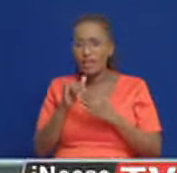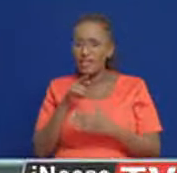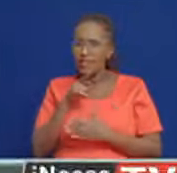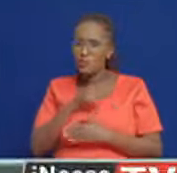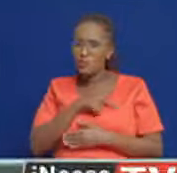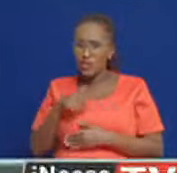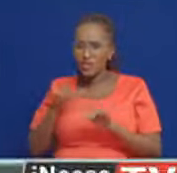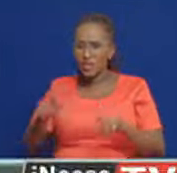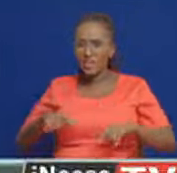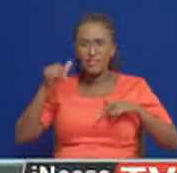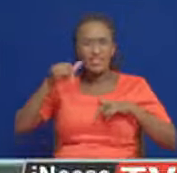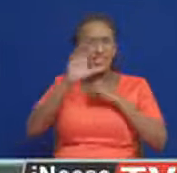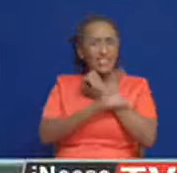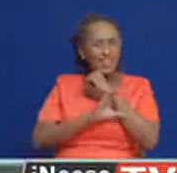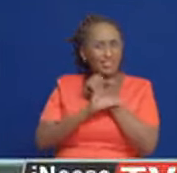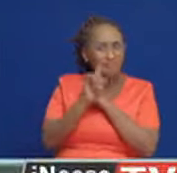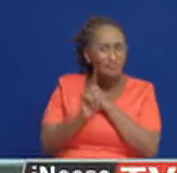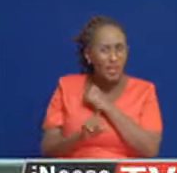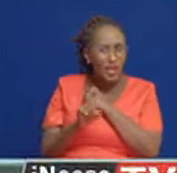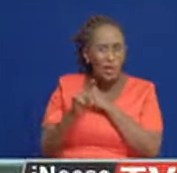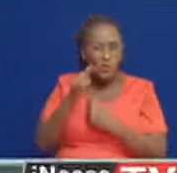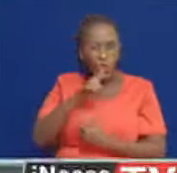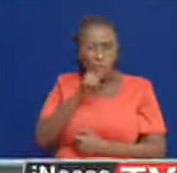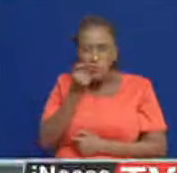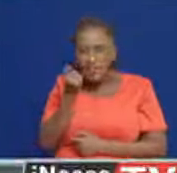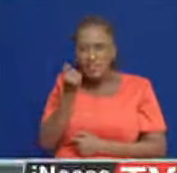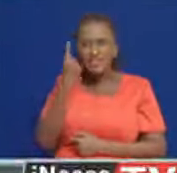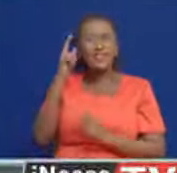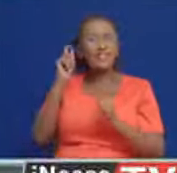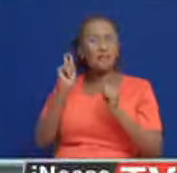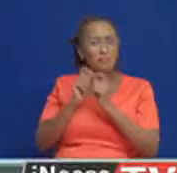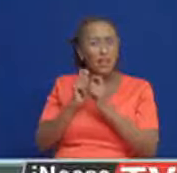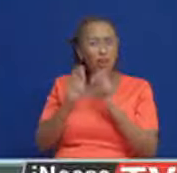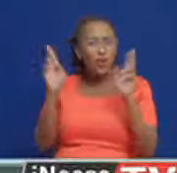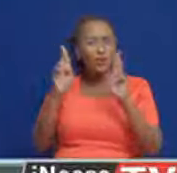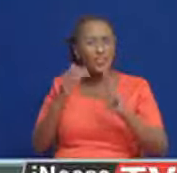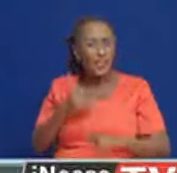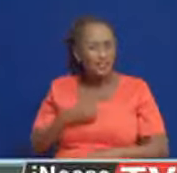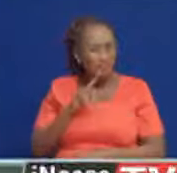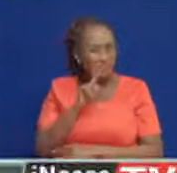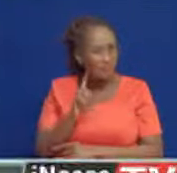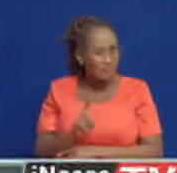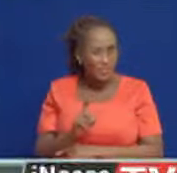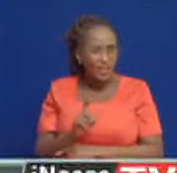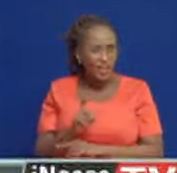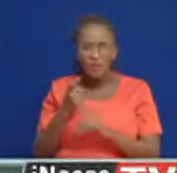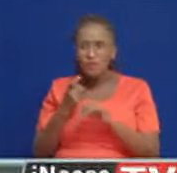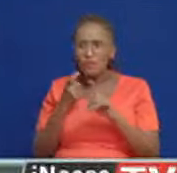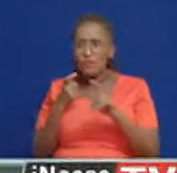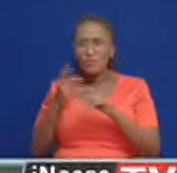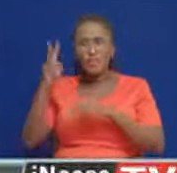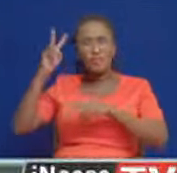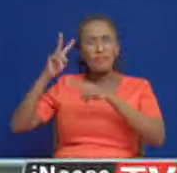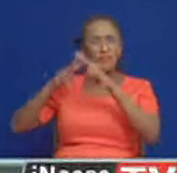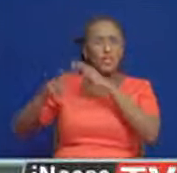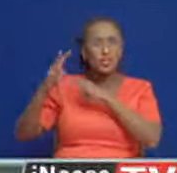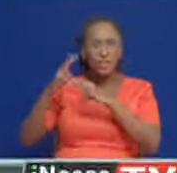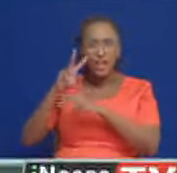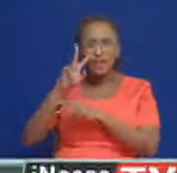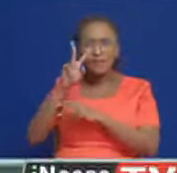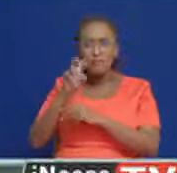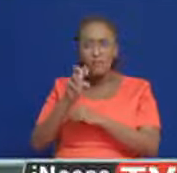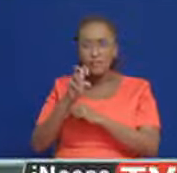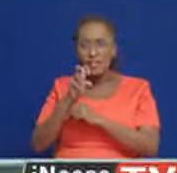country? Do you understand the pain that we already have from the ambition of 50